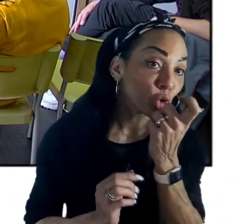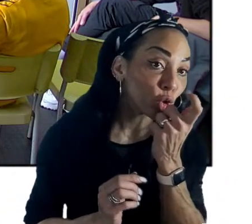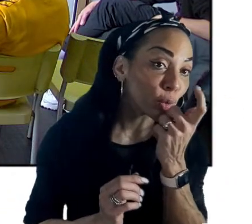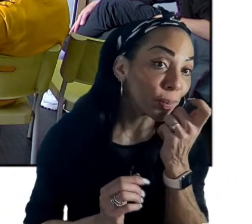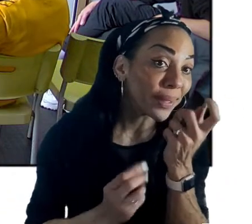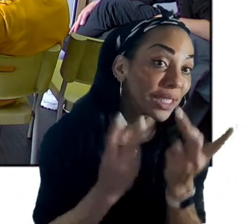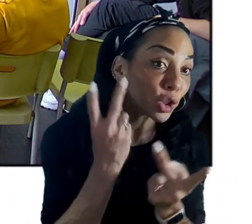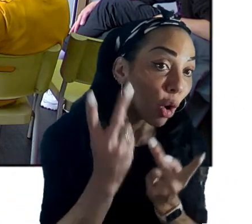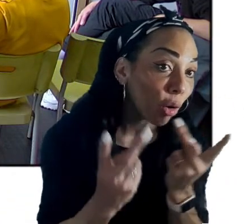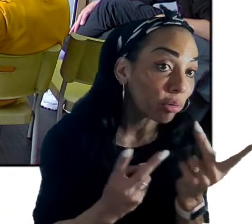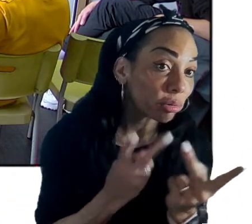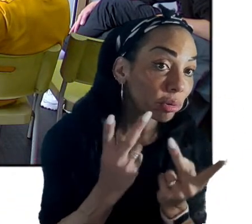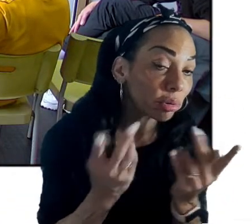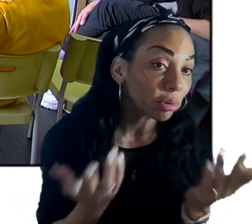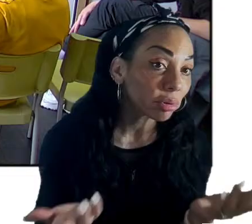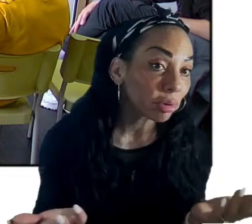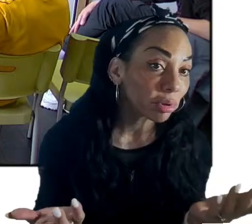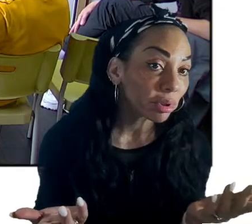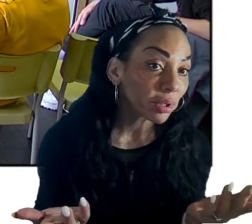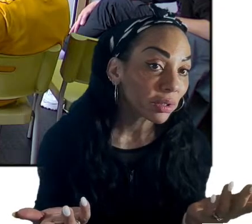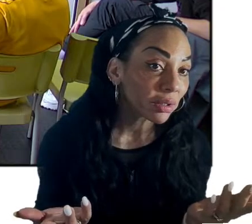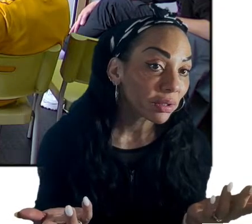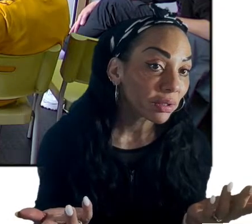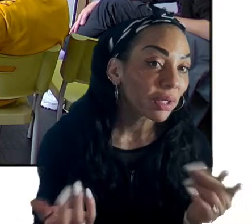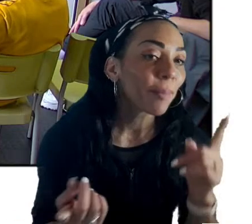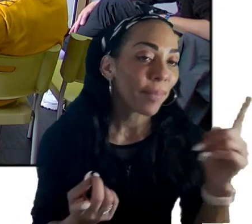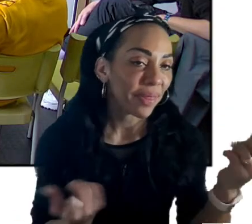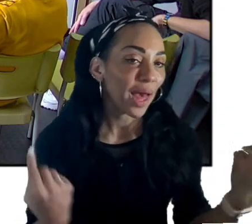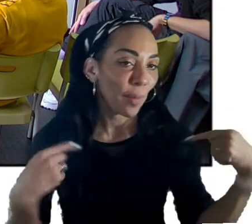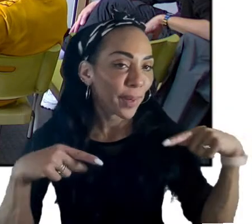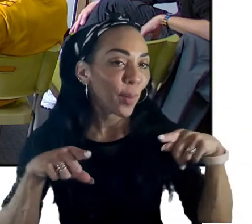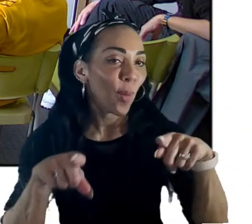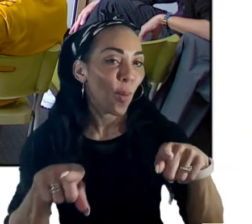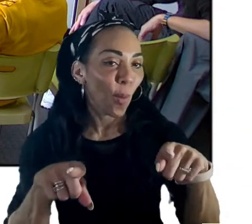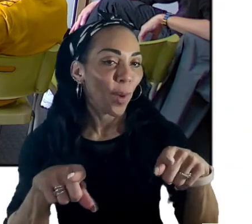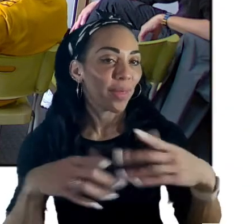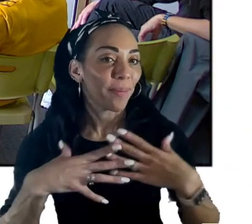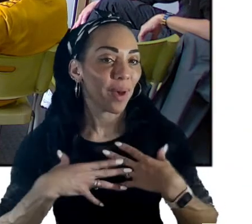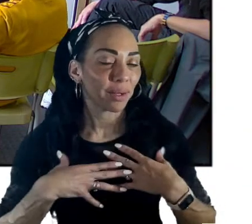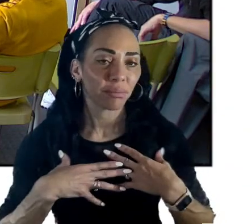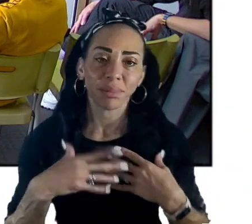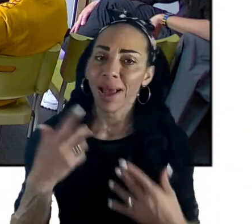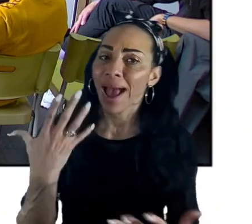exist alongside my own, I think. Have you thought about